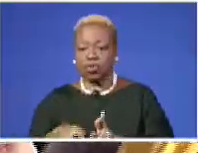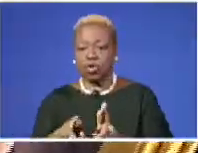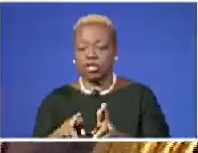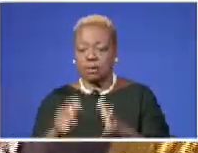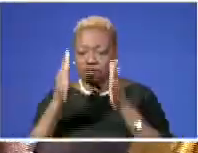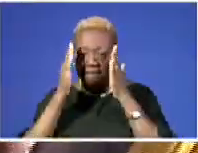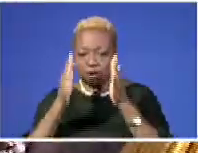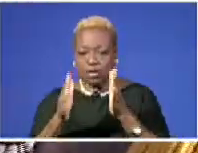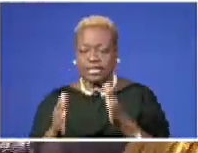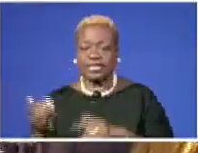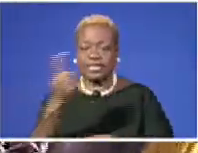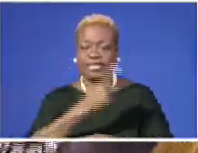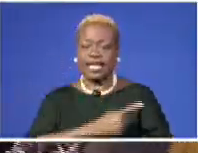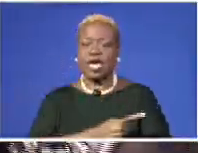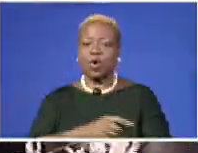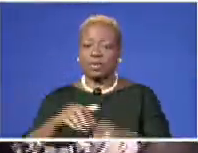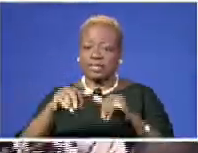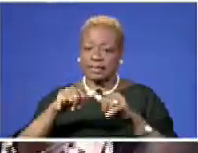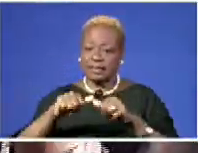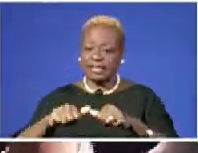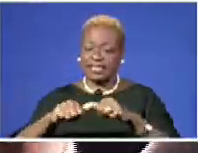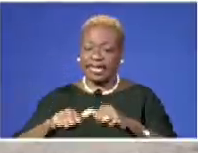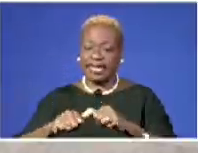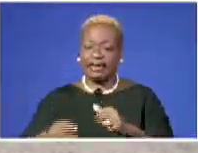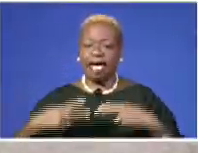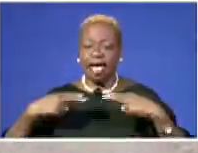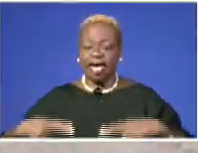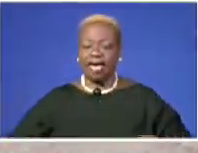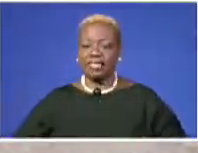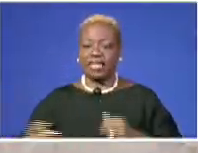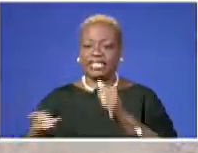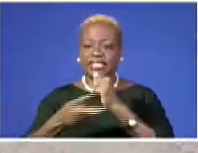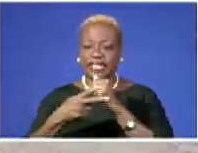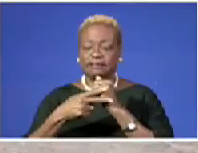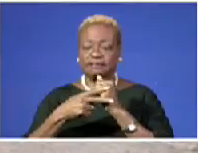focus today was to maintain health and safety protocols.